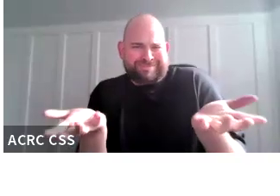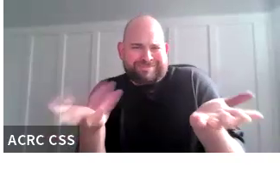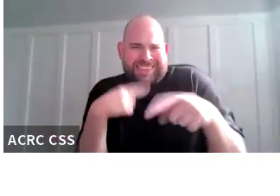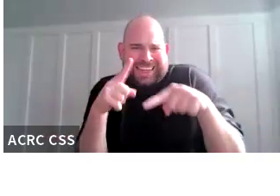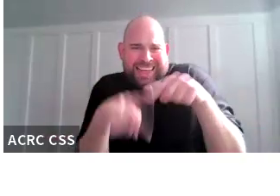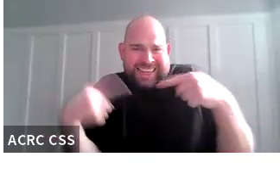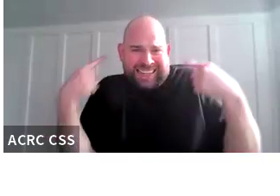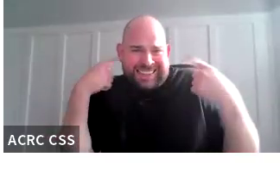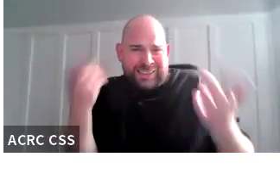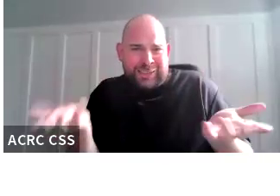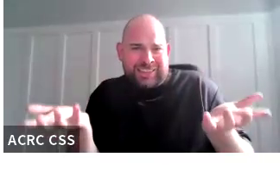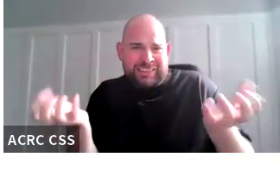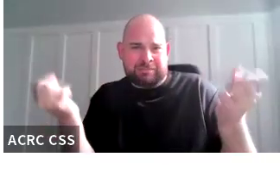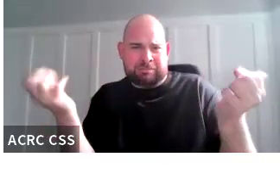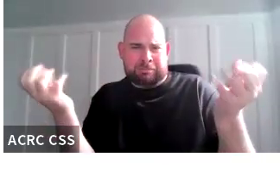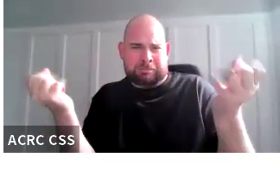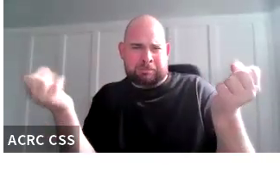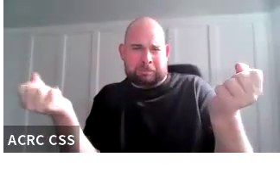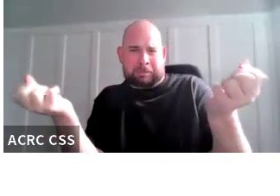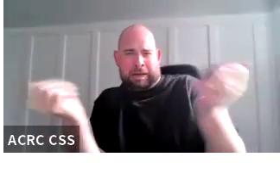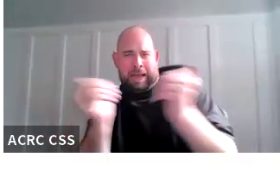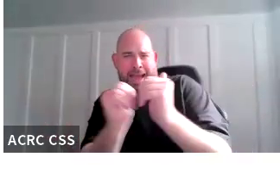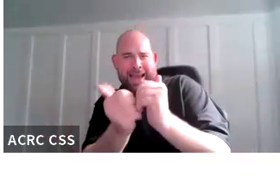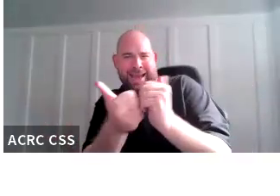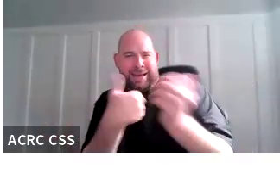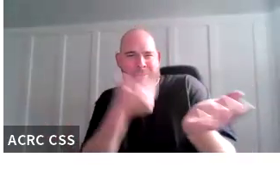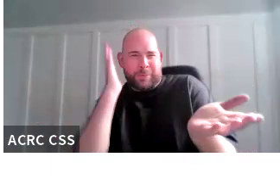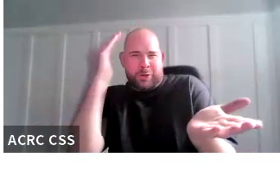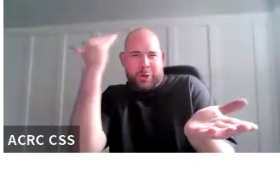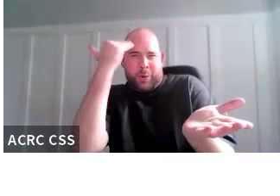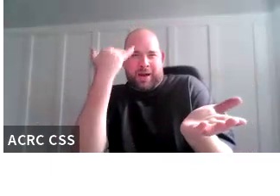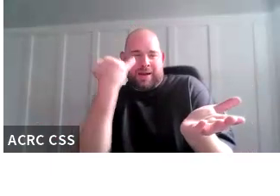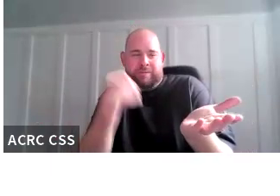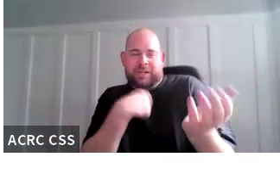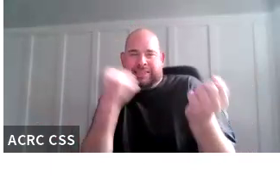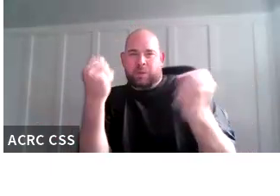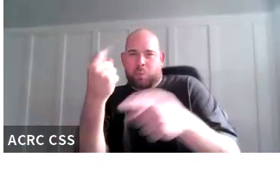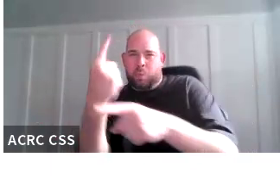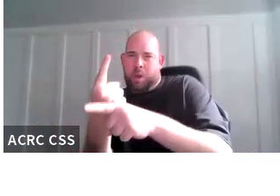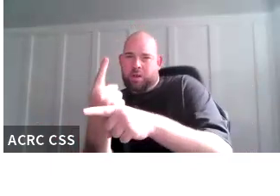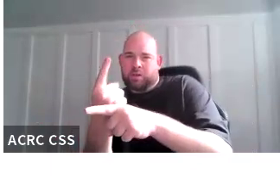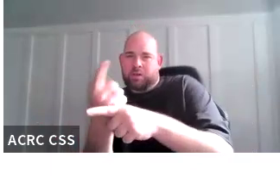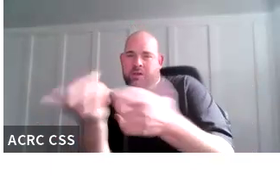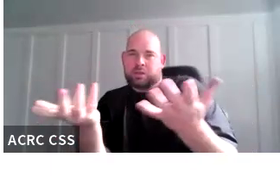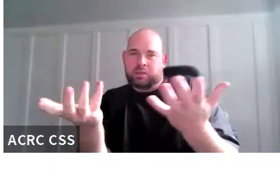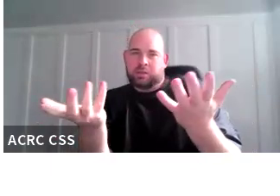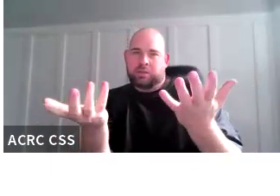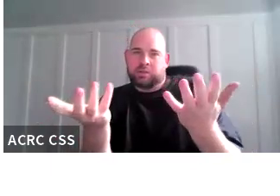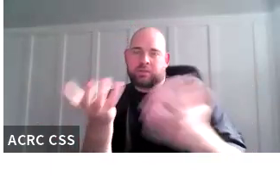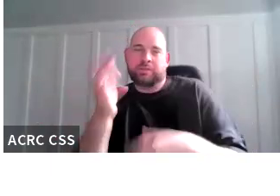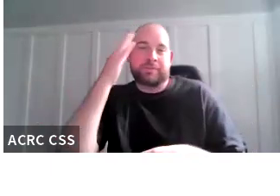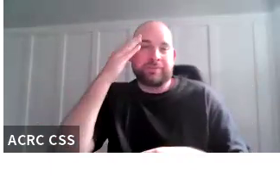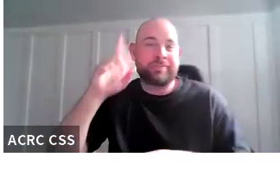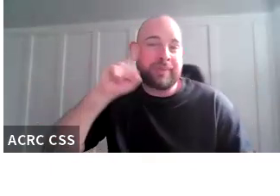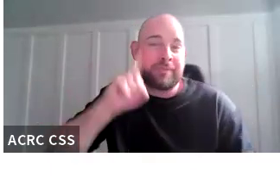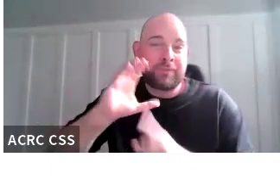are supposedly saying what I'm signing, but I would not be able to monitor its accuracy because I'm deaf. How will I know that it's truly